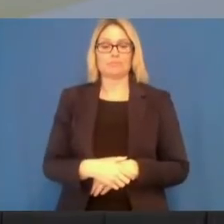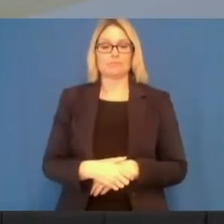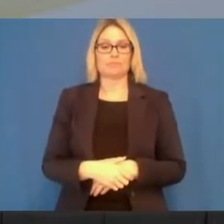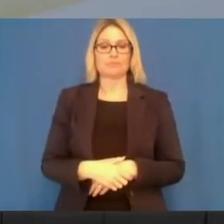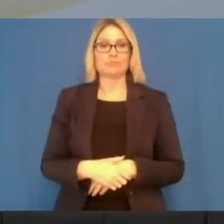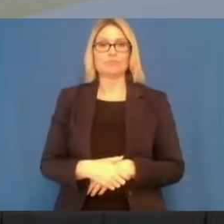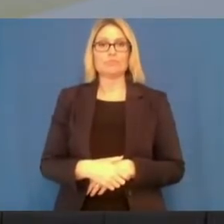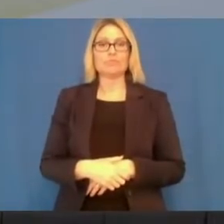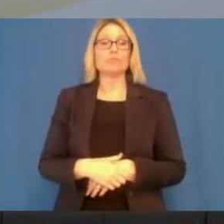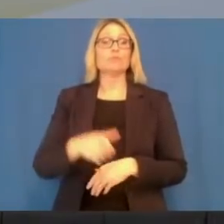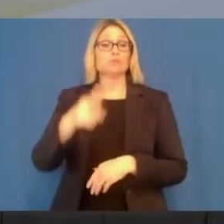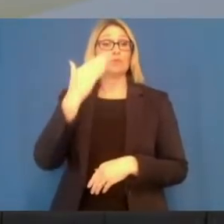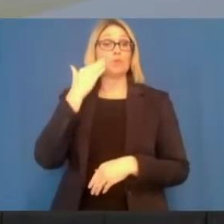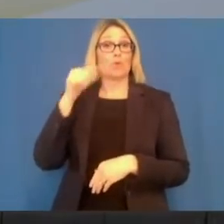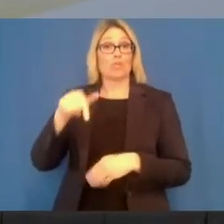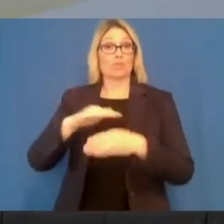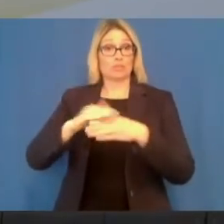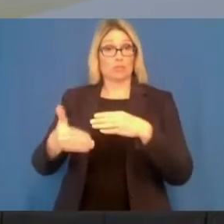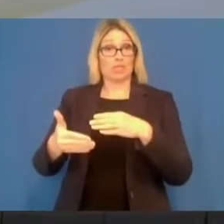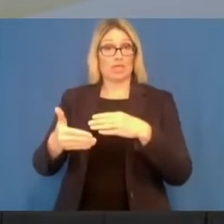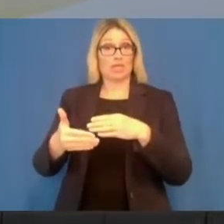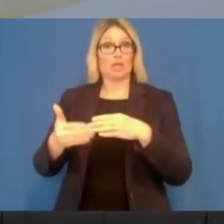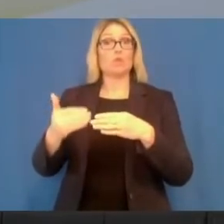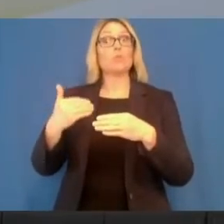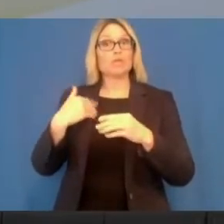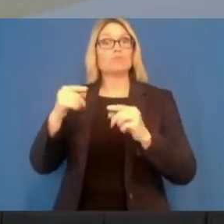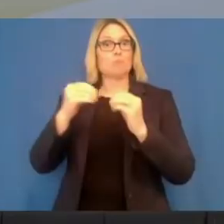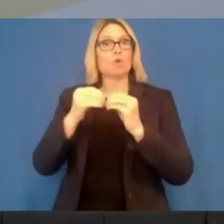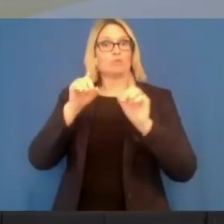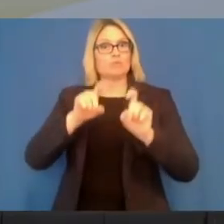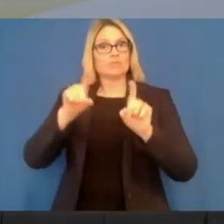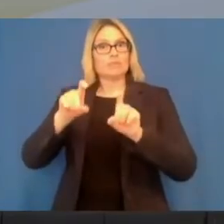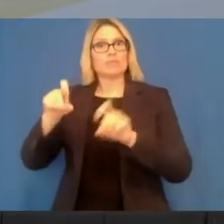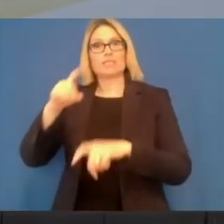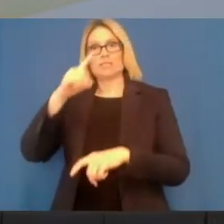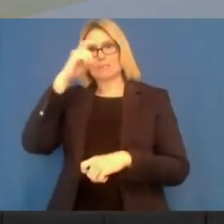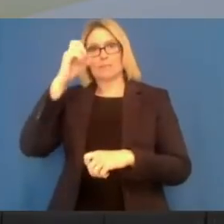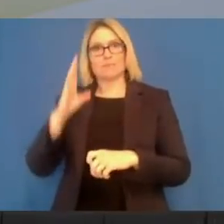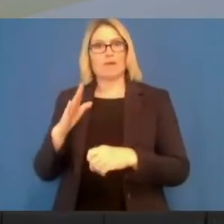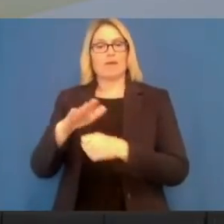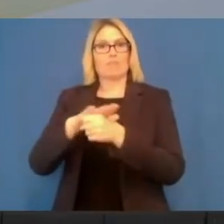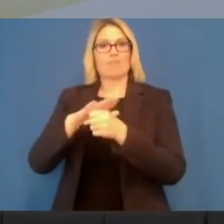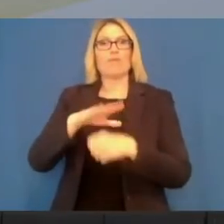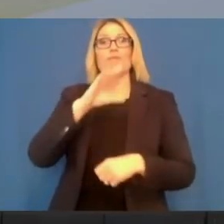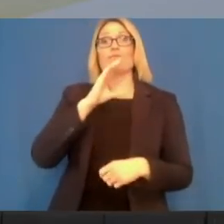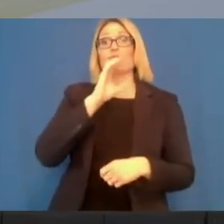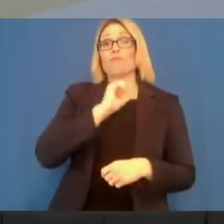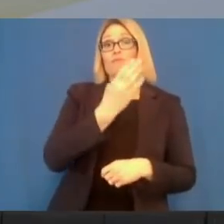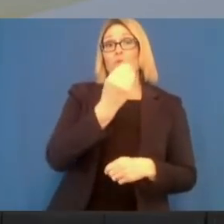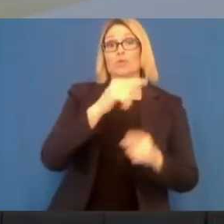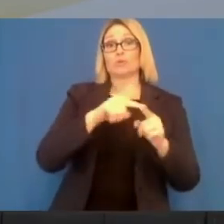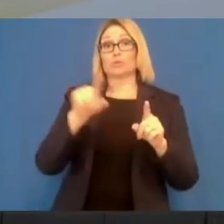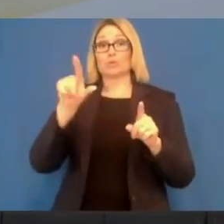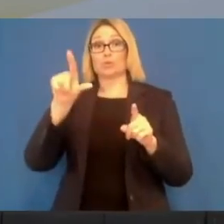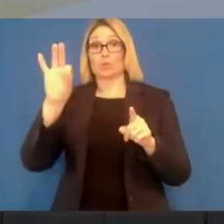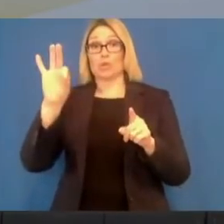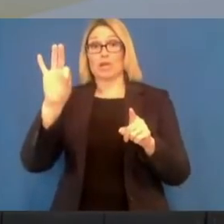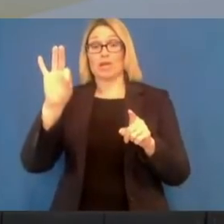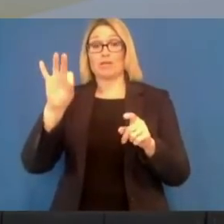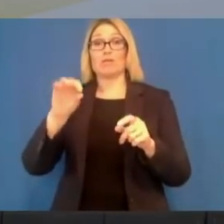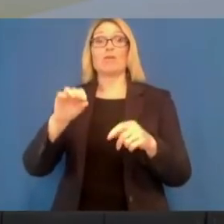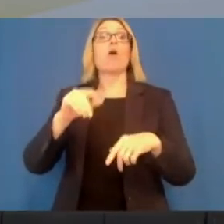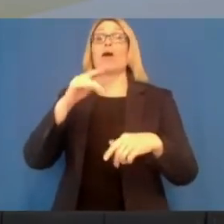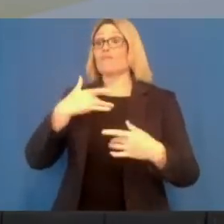As you know, this weekend there was a targeted testing strategy for Summerside area youth aged 14 to 29 who did not have COVID-19